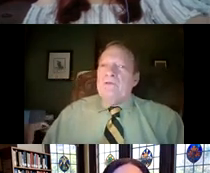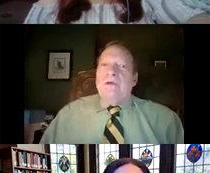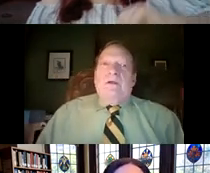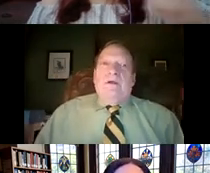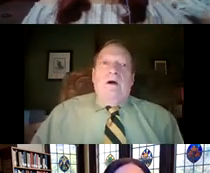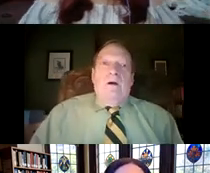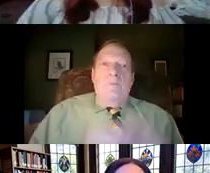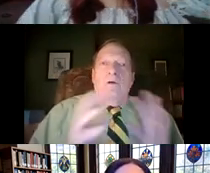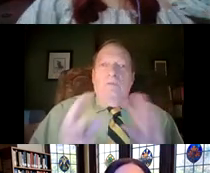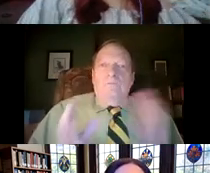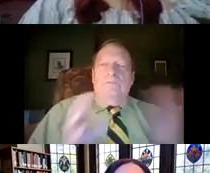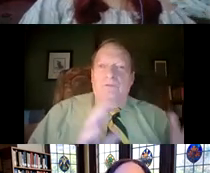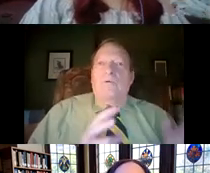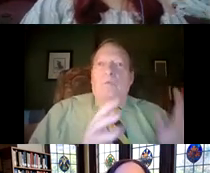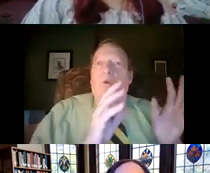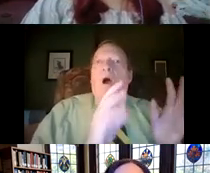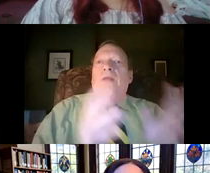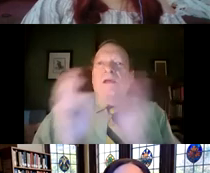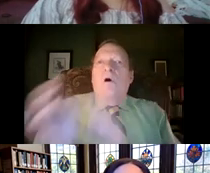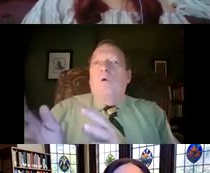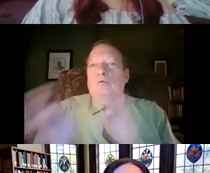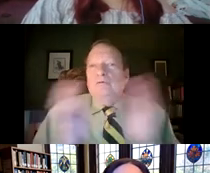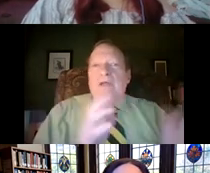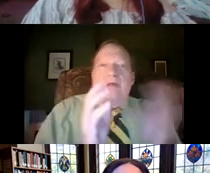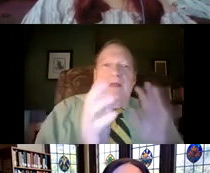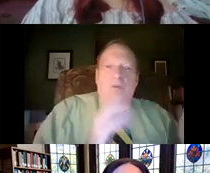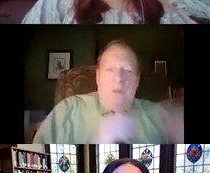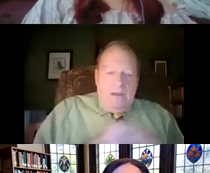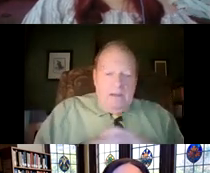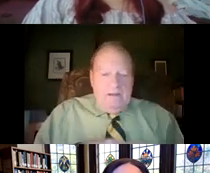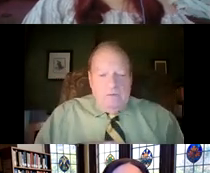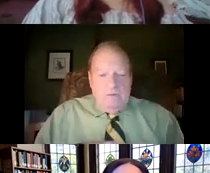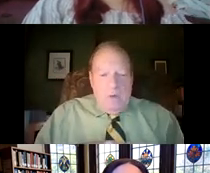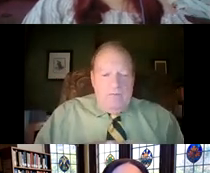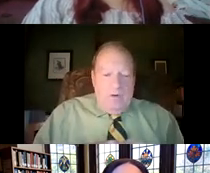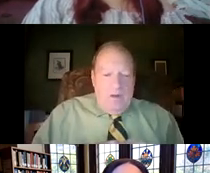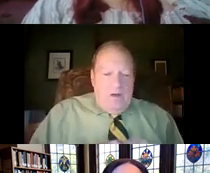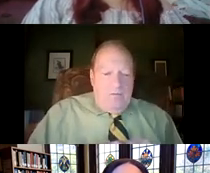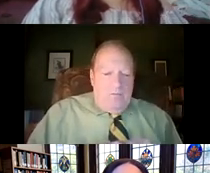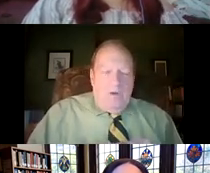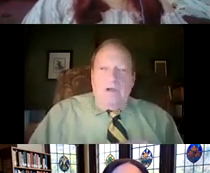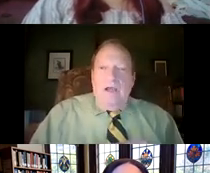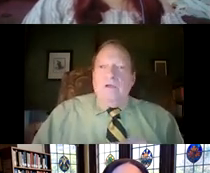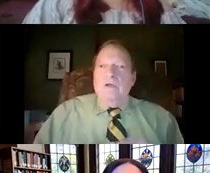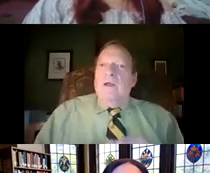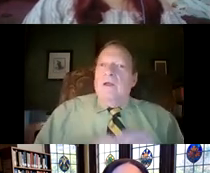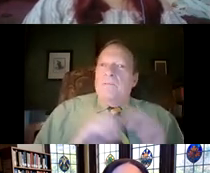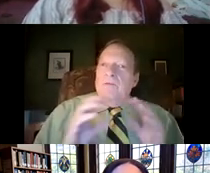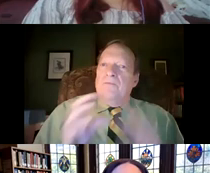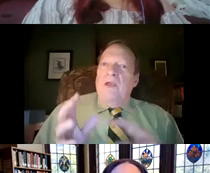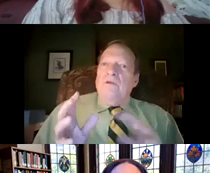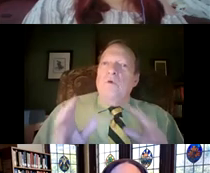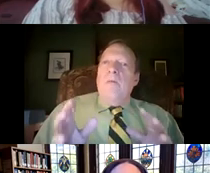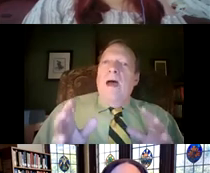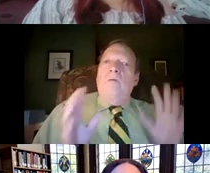Paris among the grand écoles that he created. This was the one for education. But